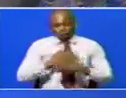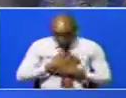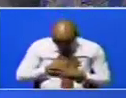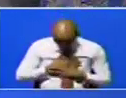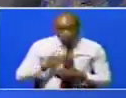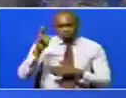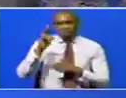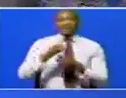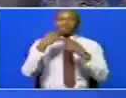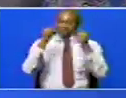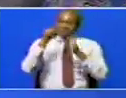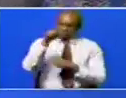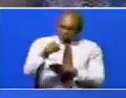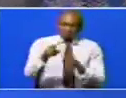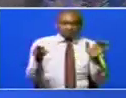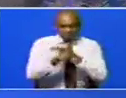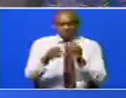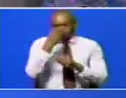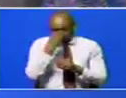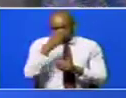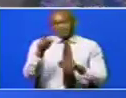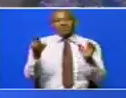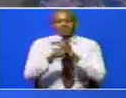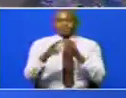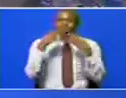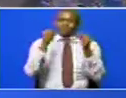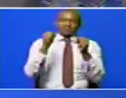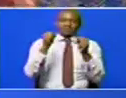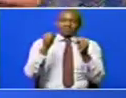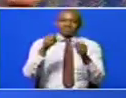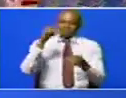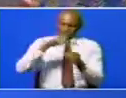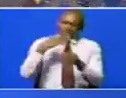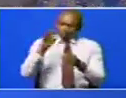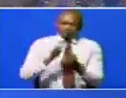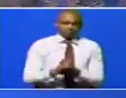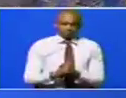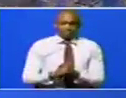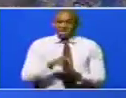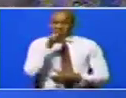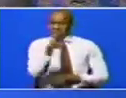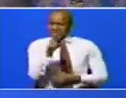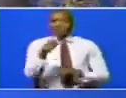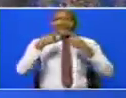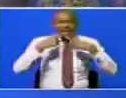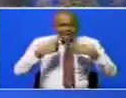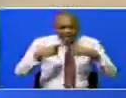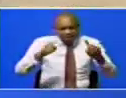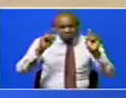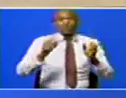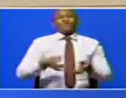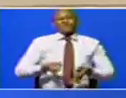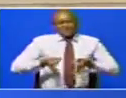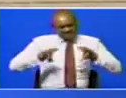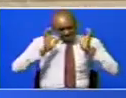President-elect and Honorable William Ruto as the Deputy President-elect. It was the declaration that